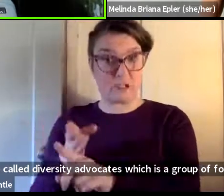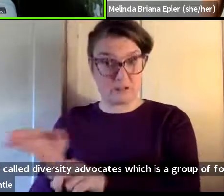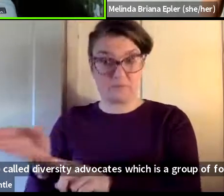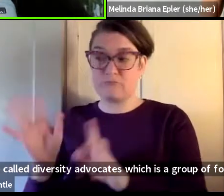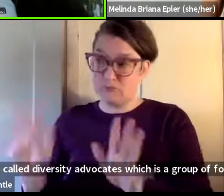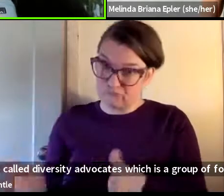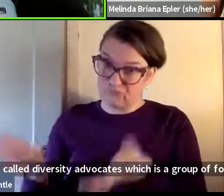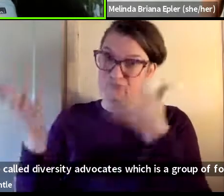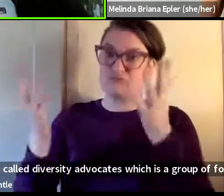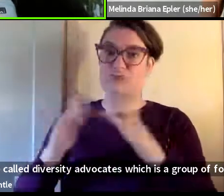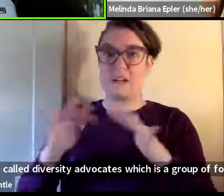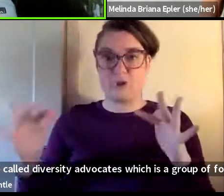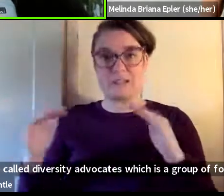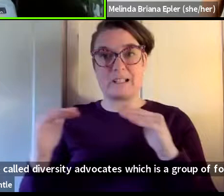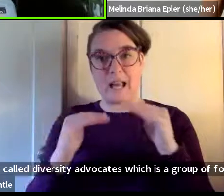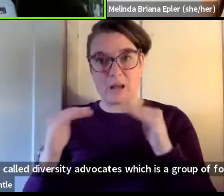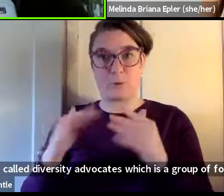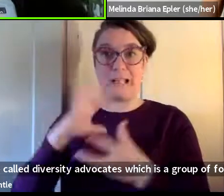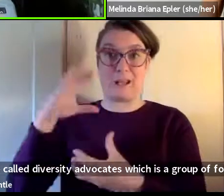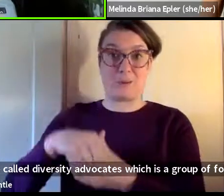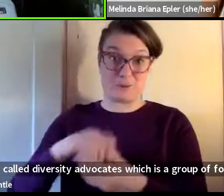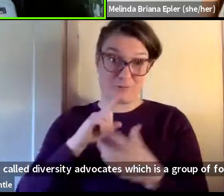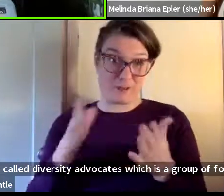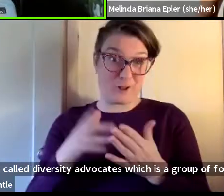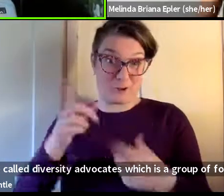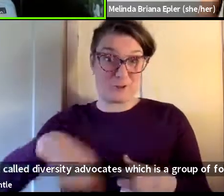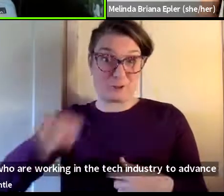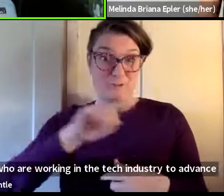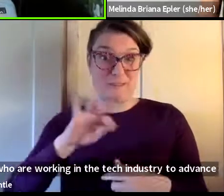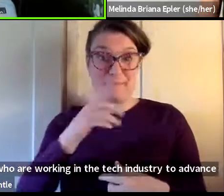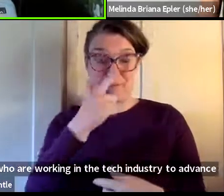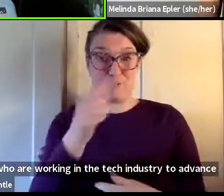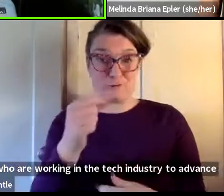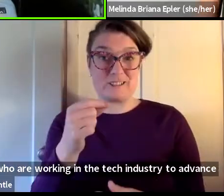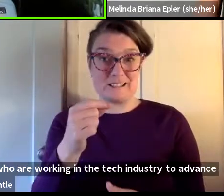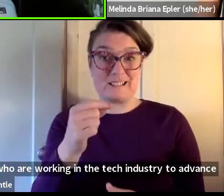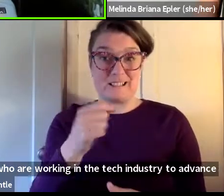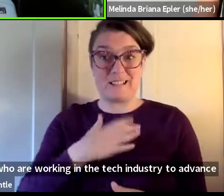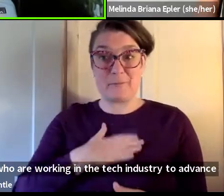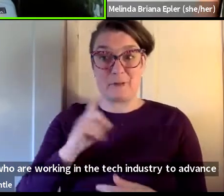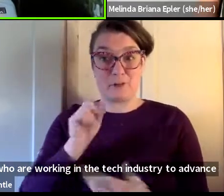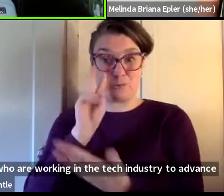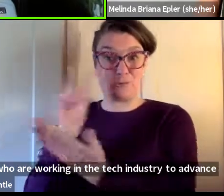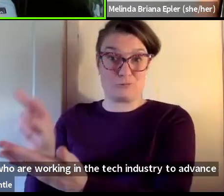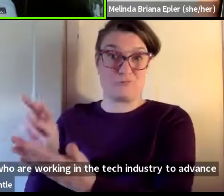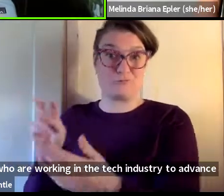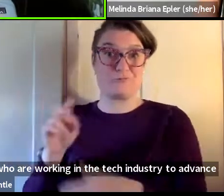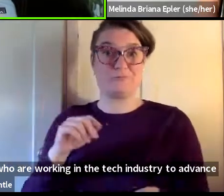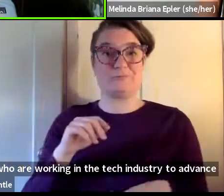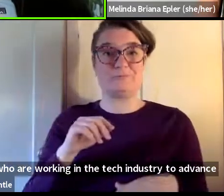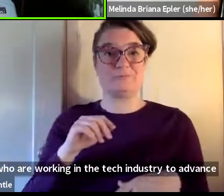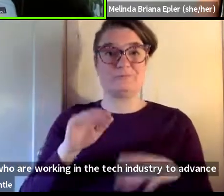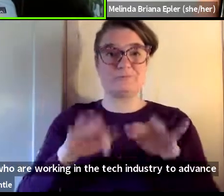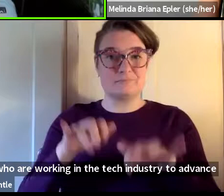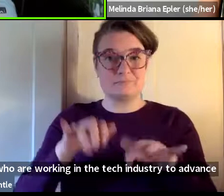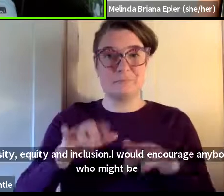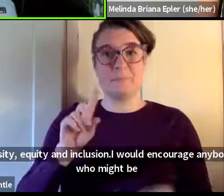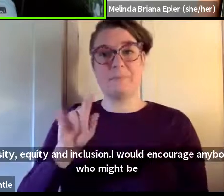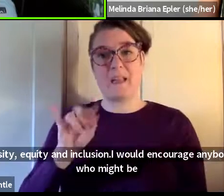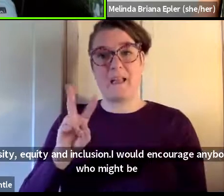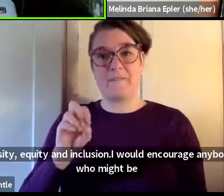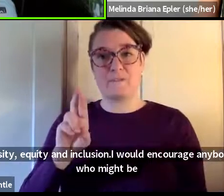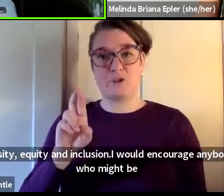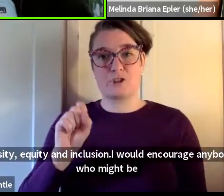diversity, equity, and inclusion. So I would encourage anybody who might be interested to check us out at diversityadvocates.com. And